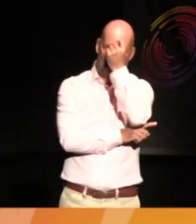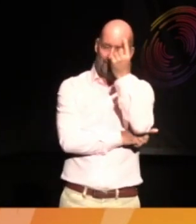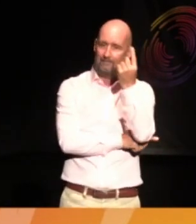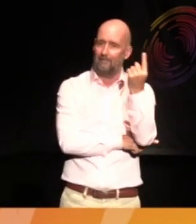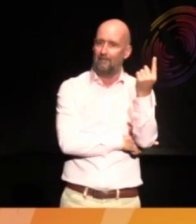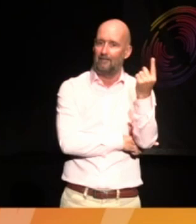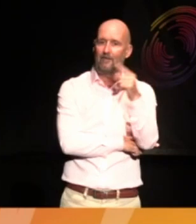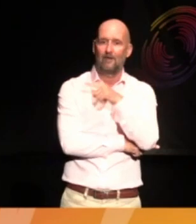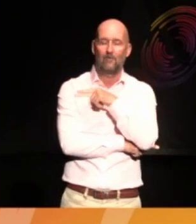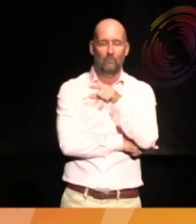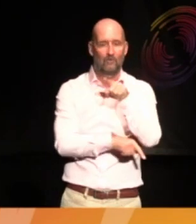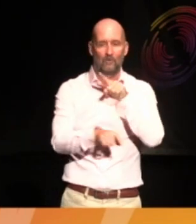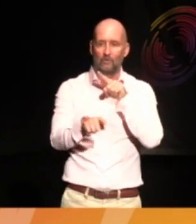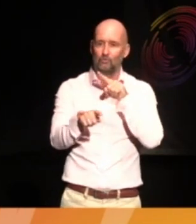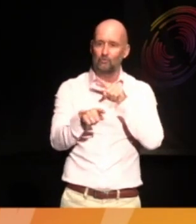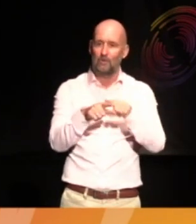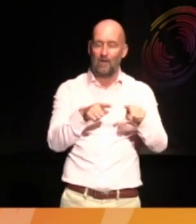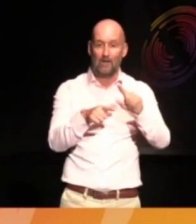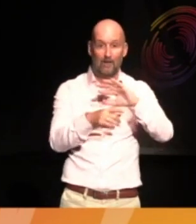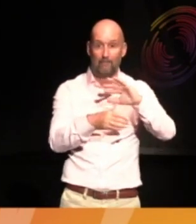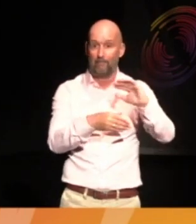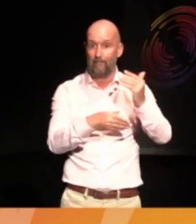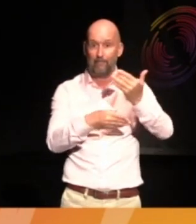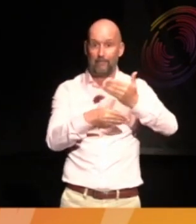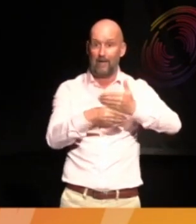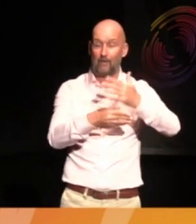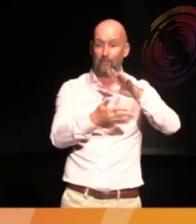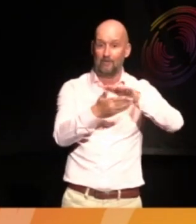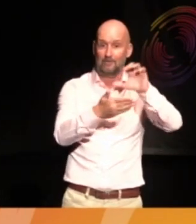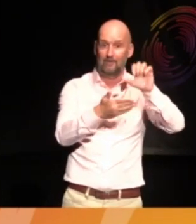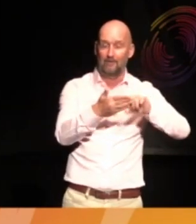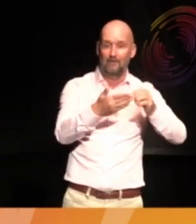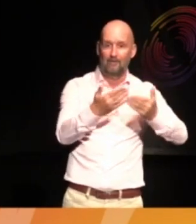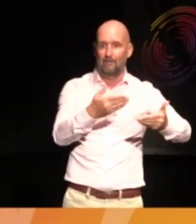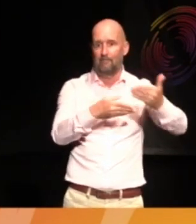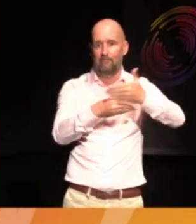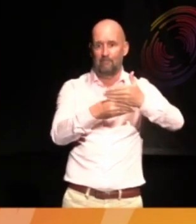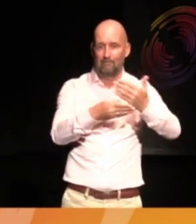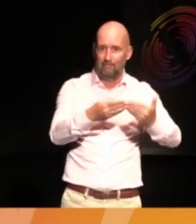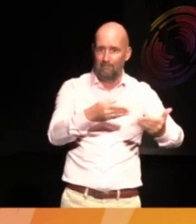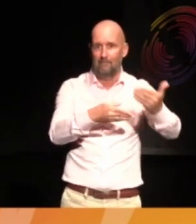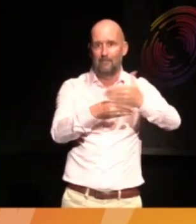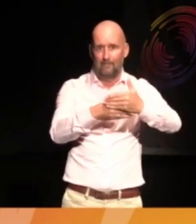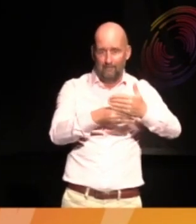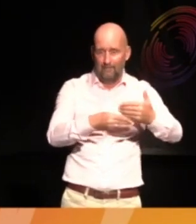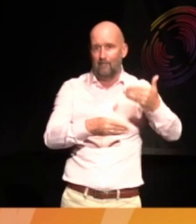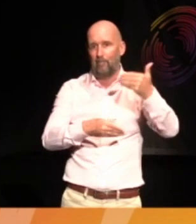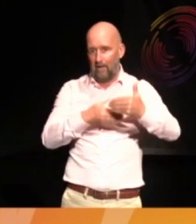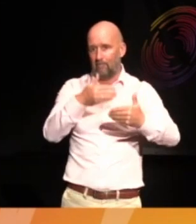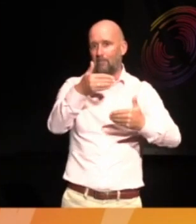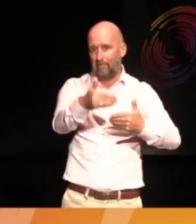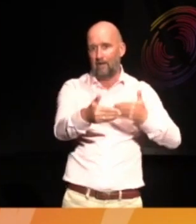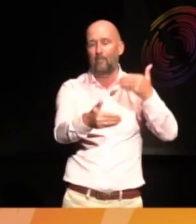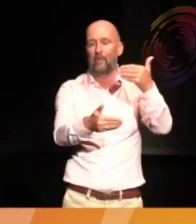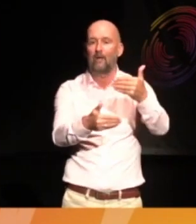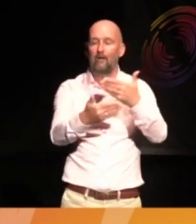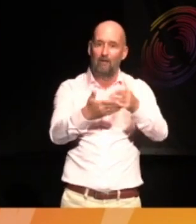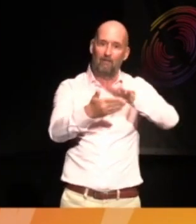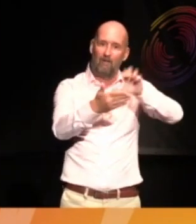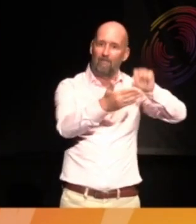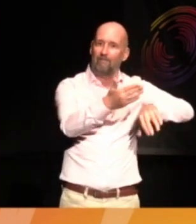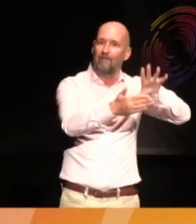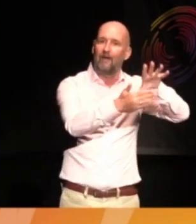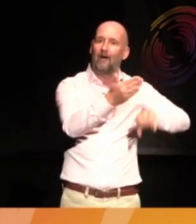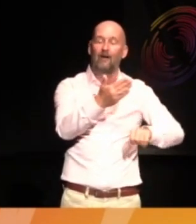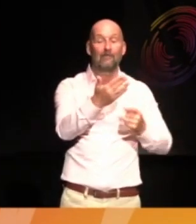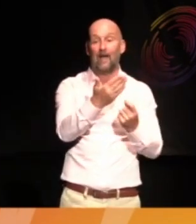more I try to remove barriers, the more barriers keep coming at you as you try and remove barriers, which